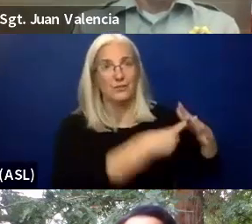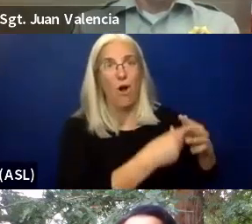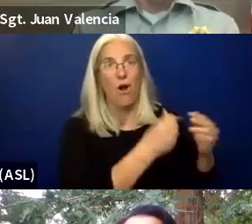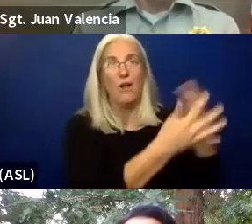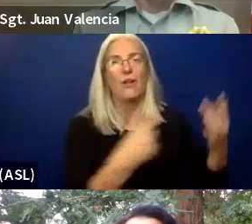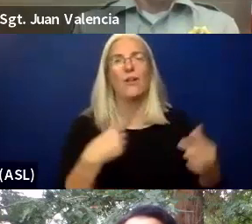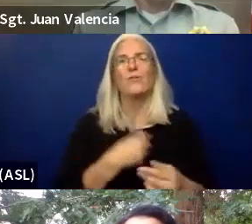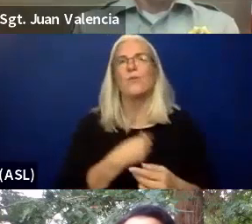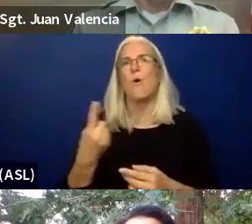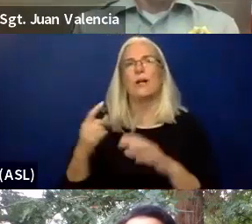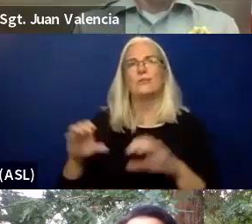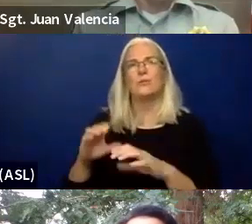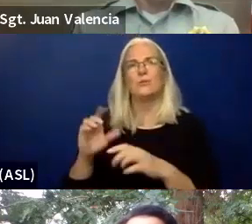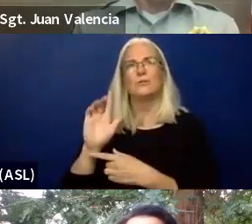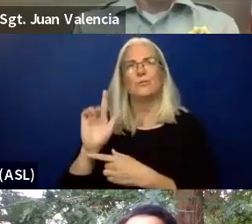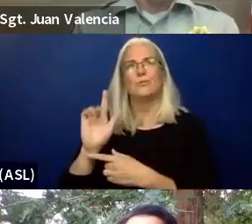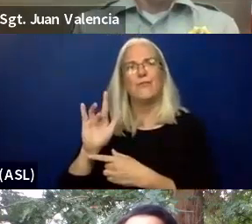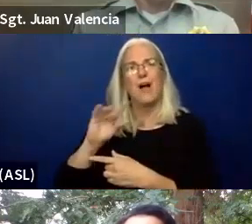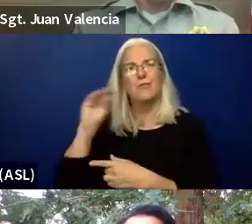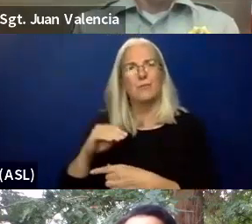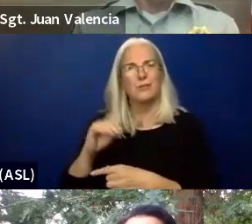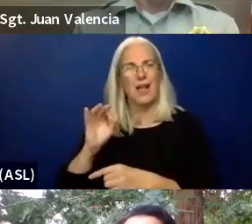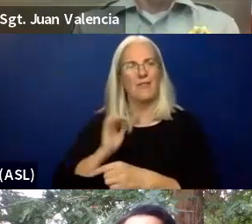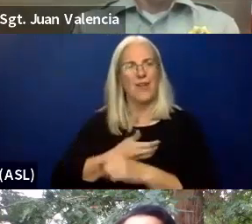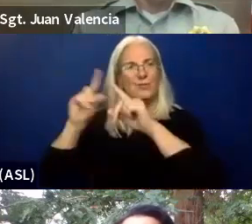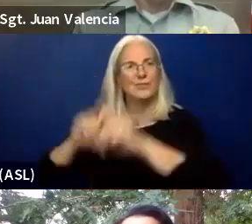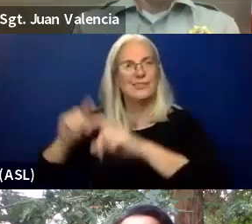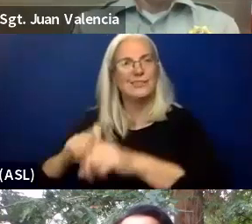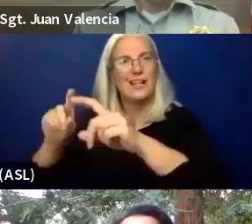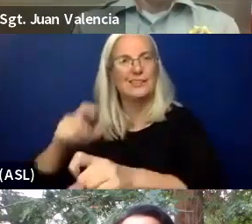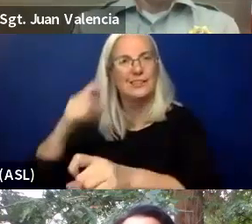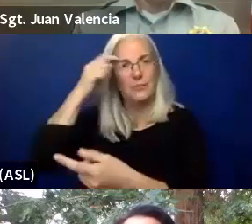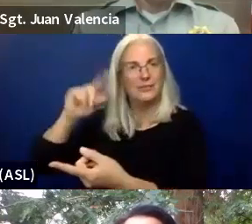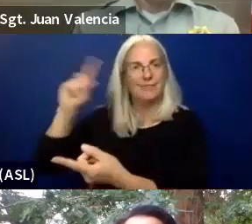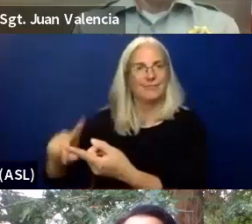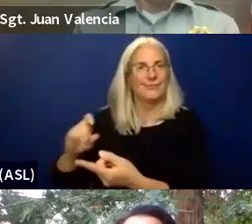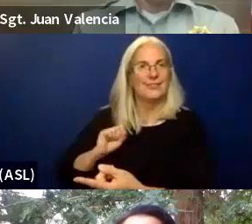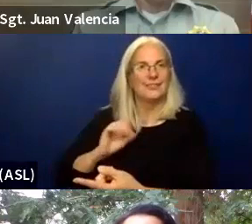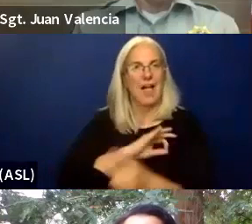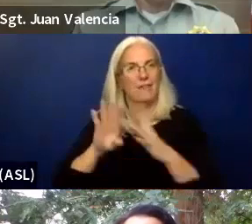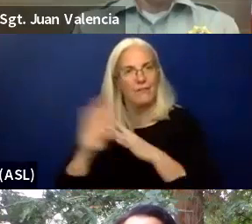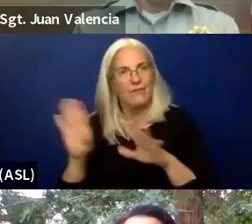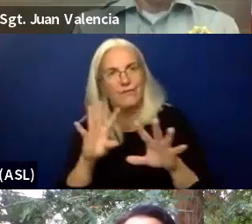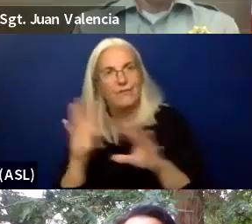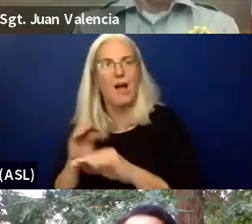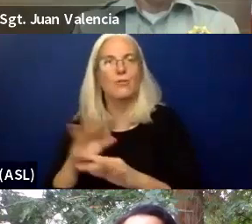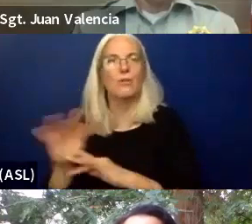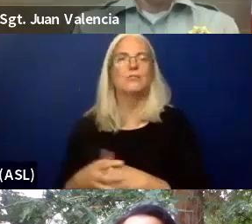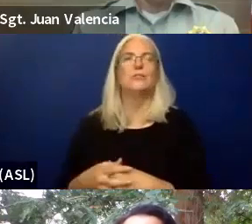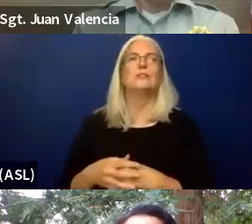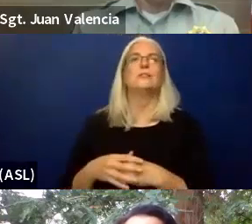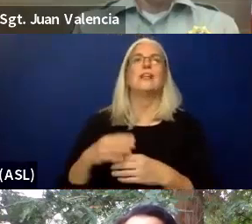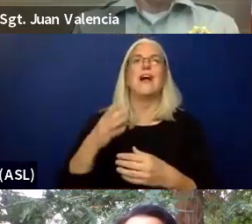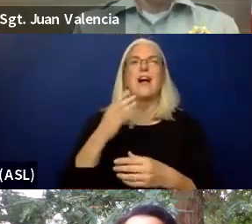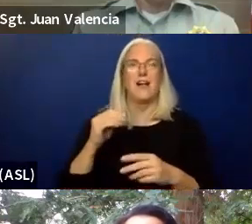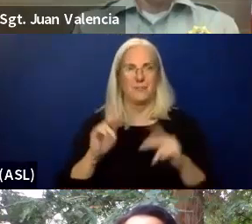of staff at public health, as well as decreased ability to do pop-up testing given the air quality. But